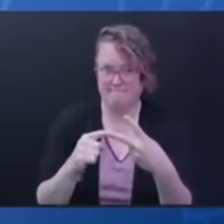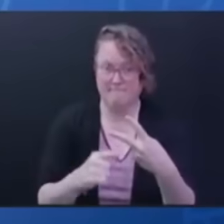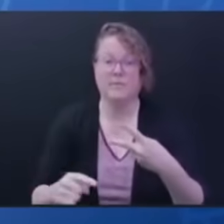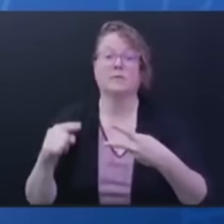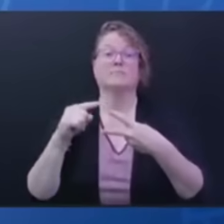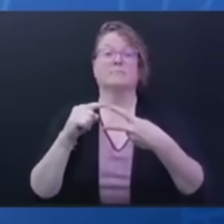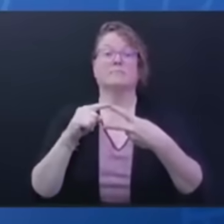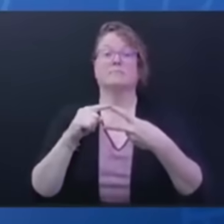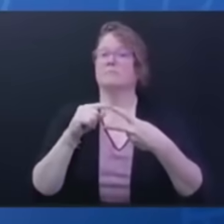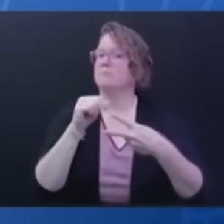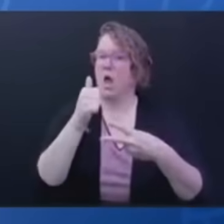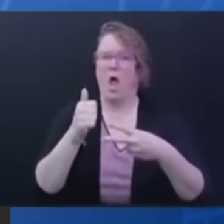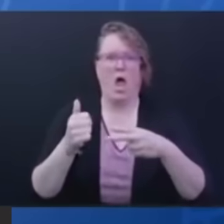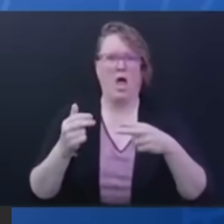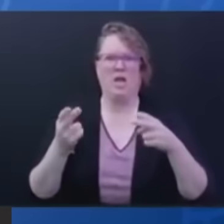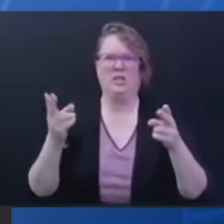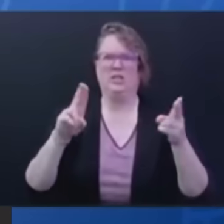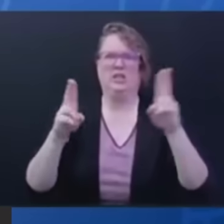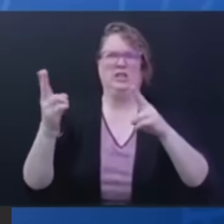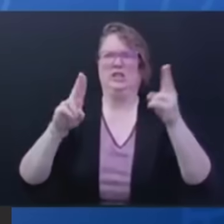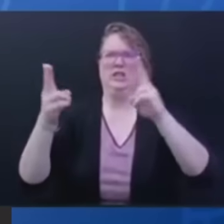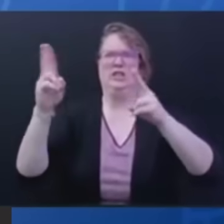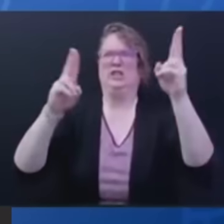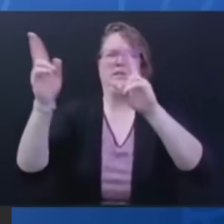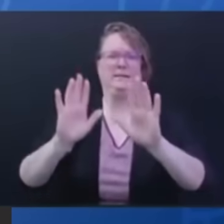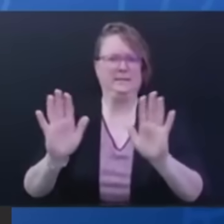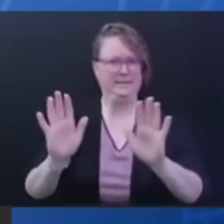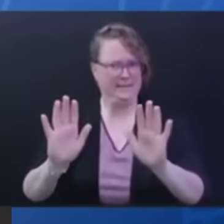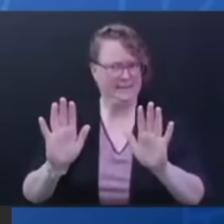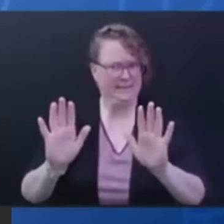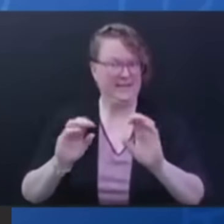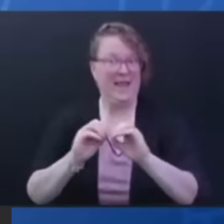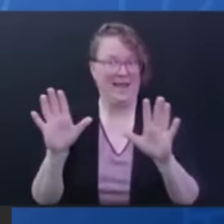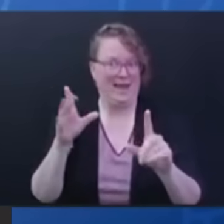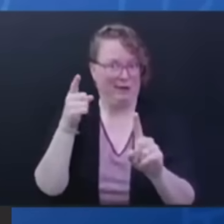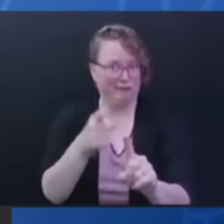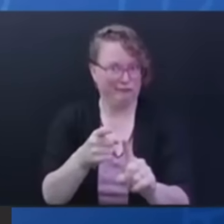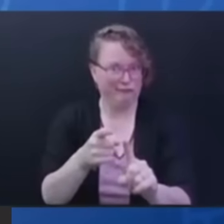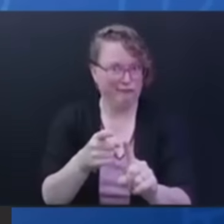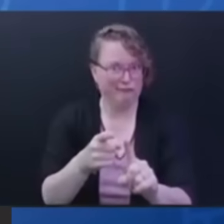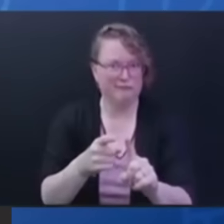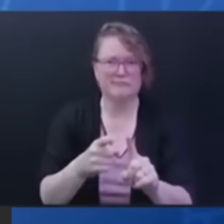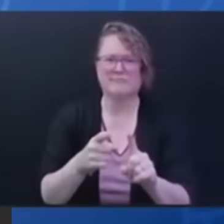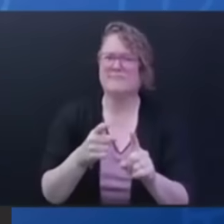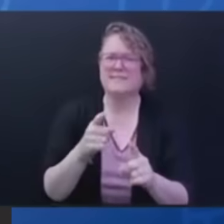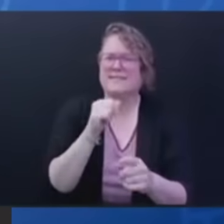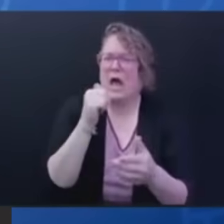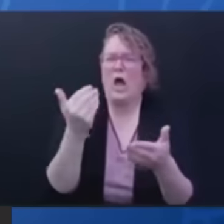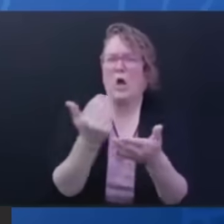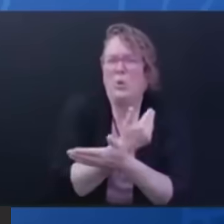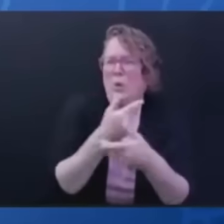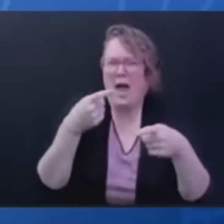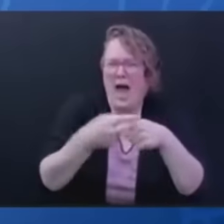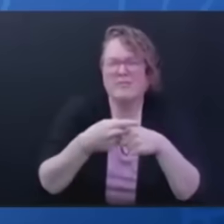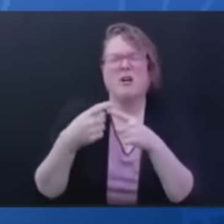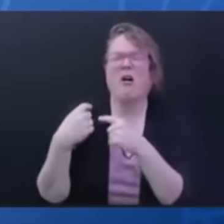This has been a key framework. Clearly, this has been an issue for decades, and it's with what we saw over the last